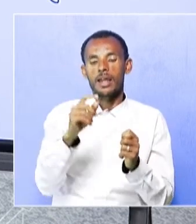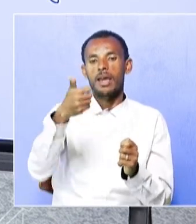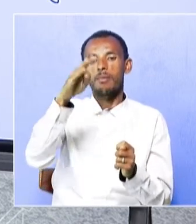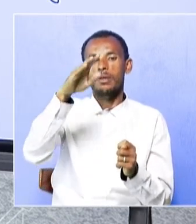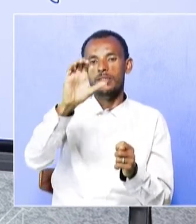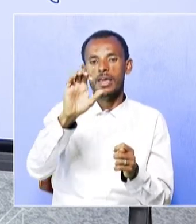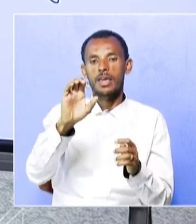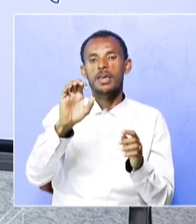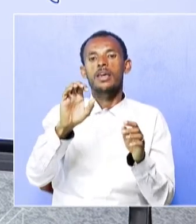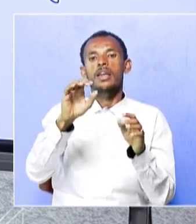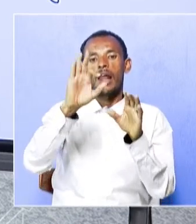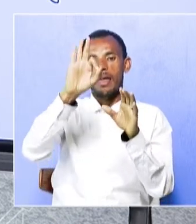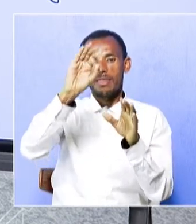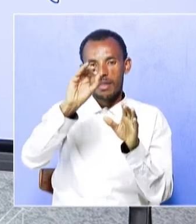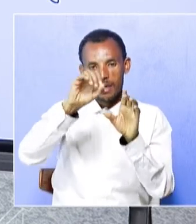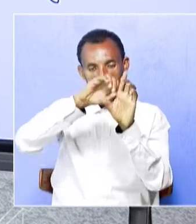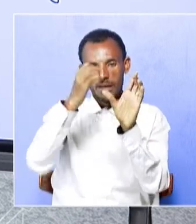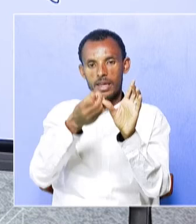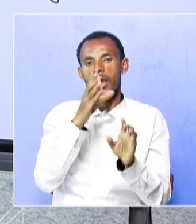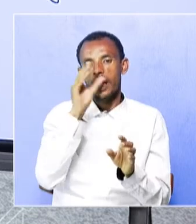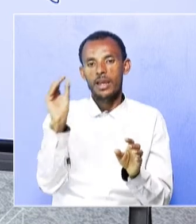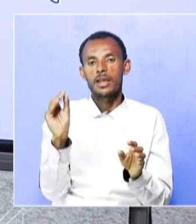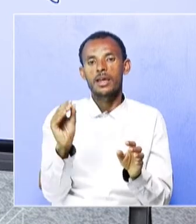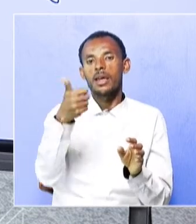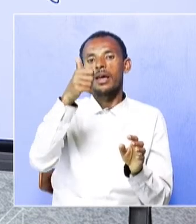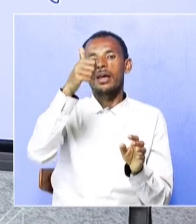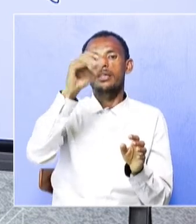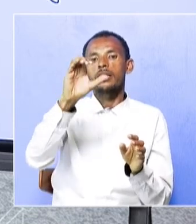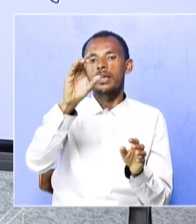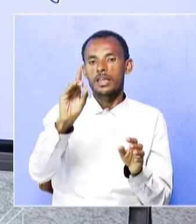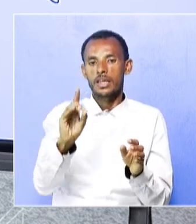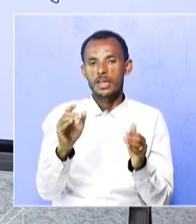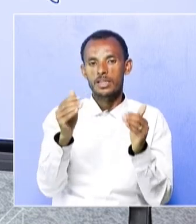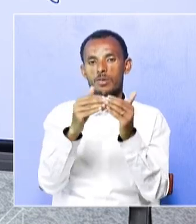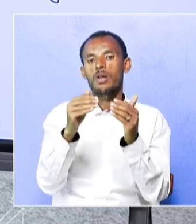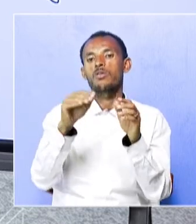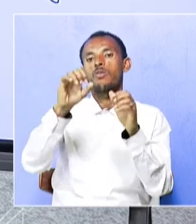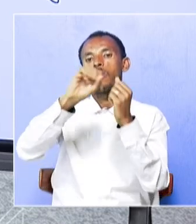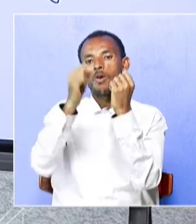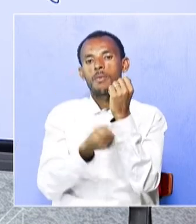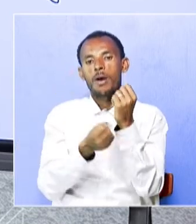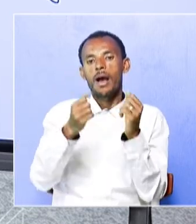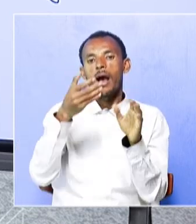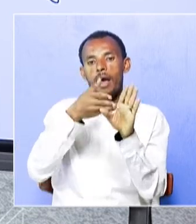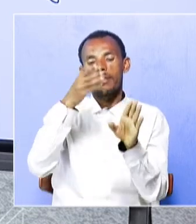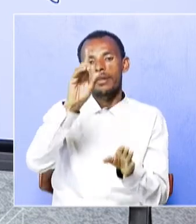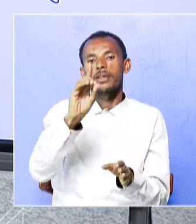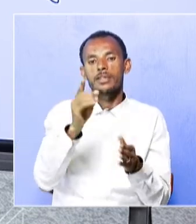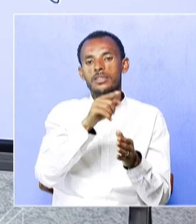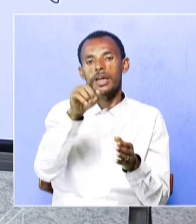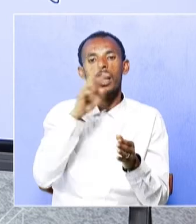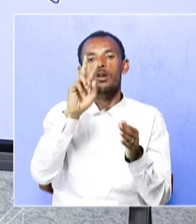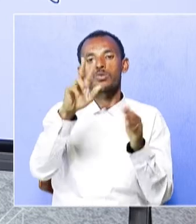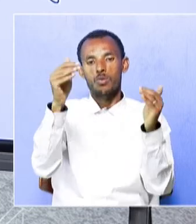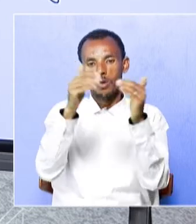degree at C, and triangle ACD forms at D. So you can see that there are two congruent angles